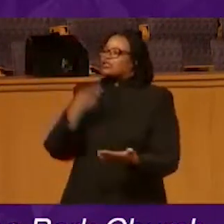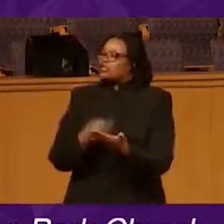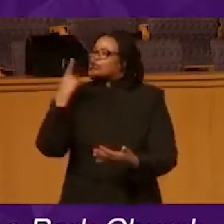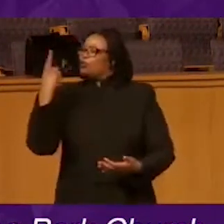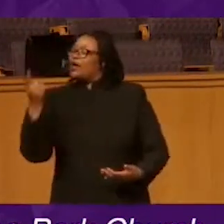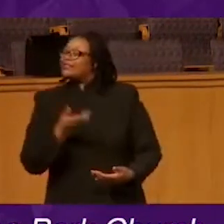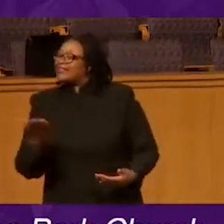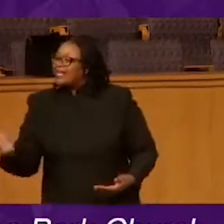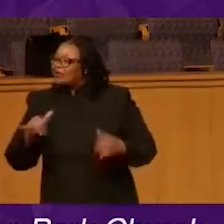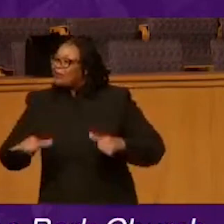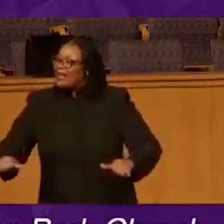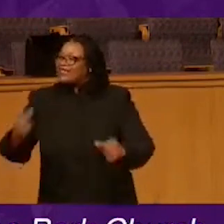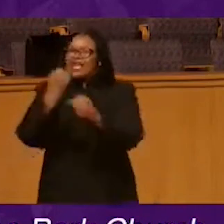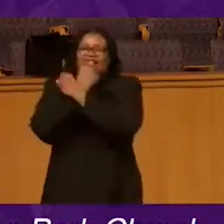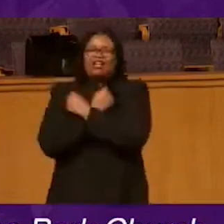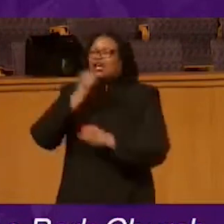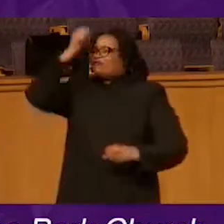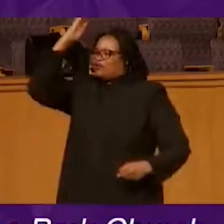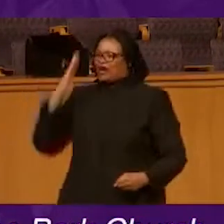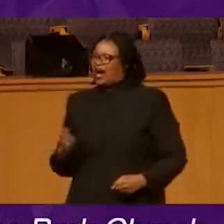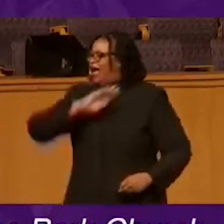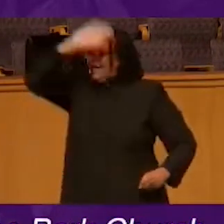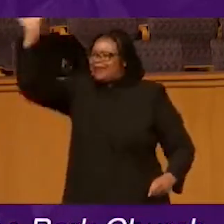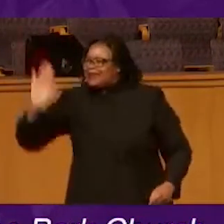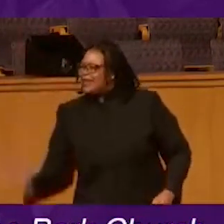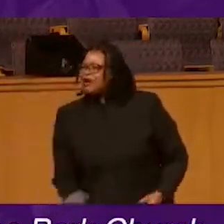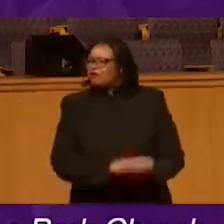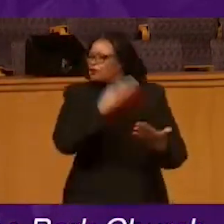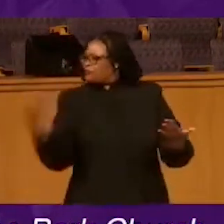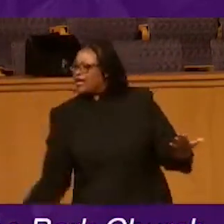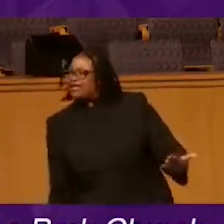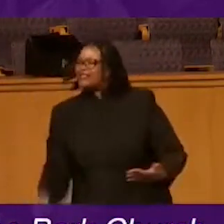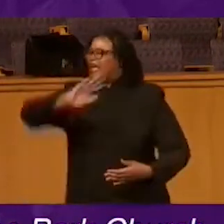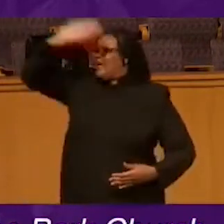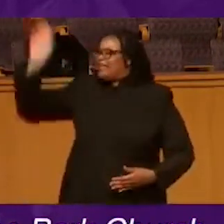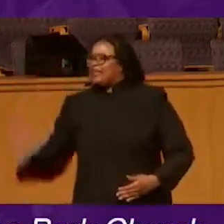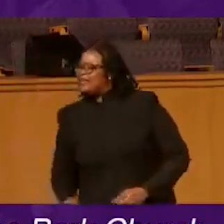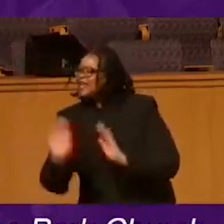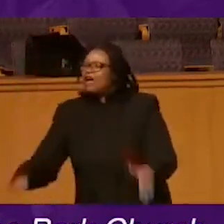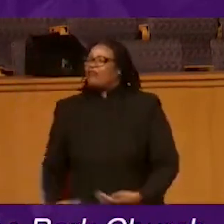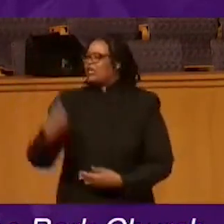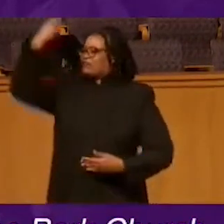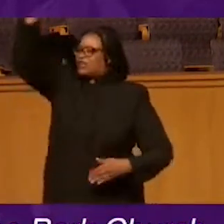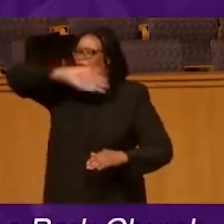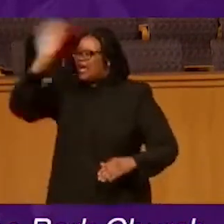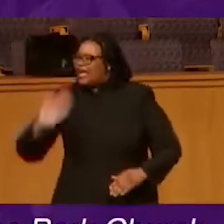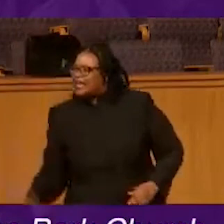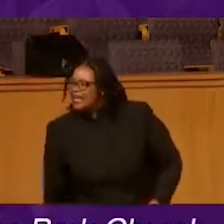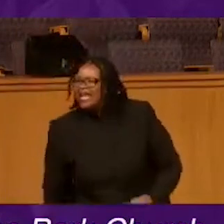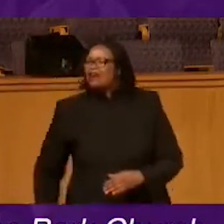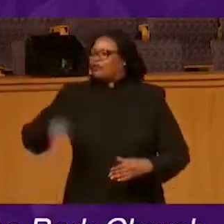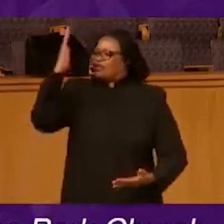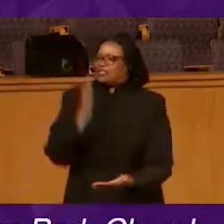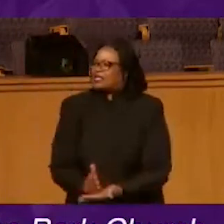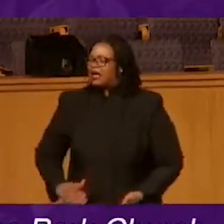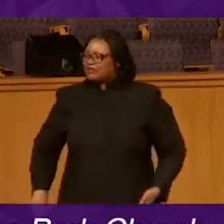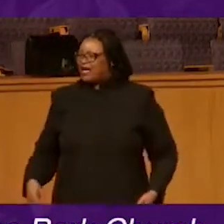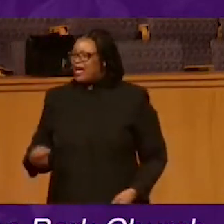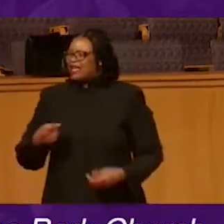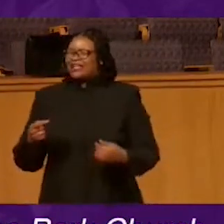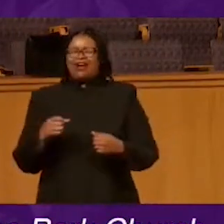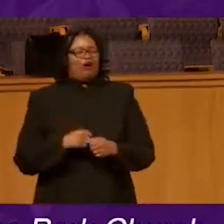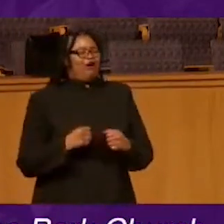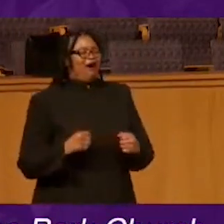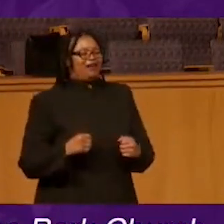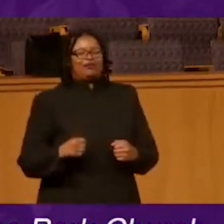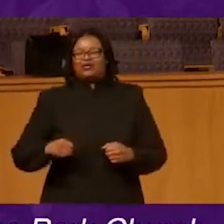thing remains: the love of God never fails. It never gives up. It never runs out. And I wonder, is there anybody who can